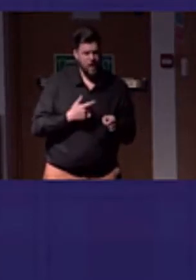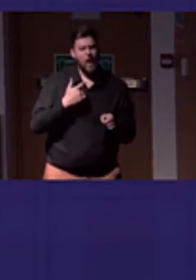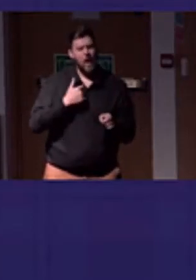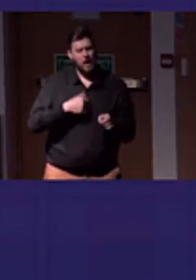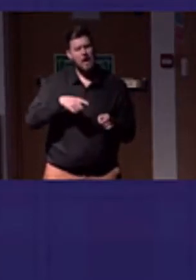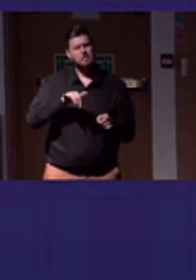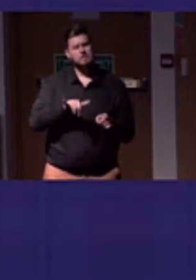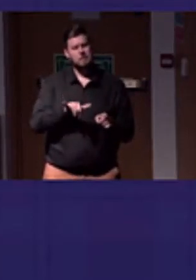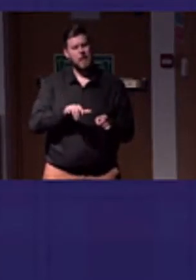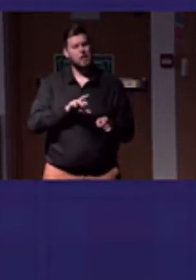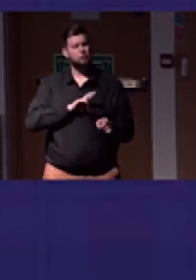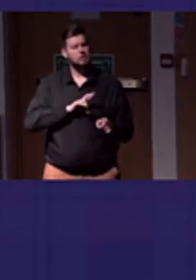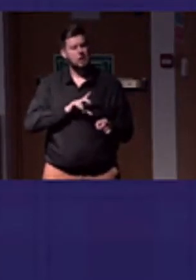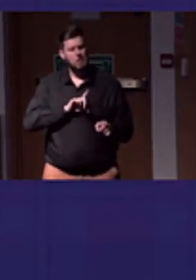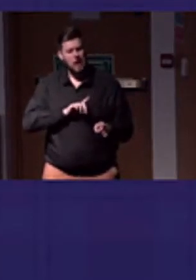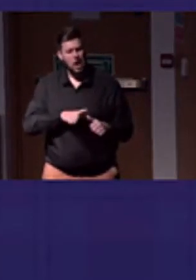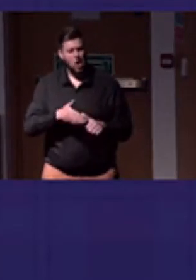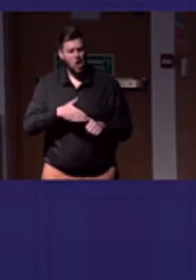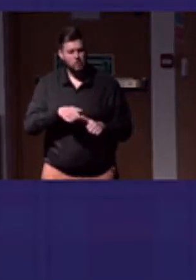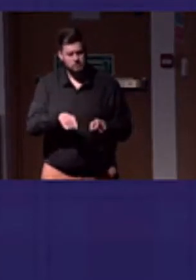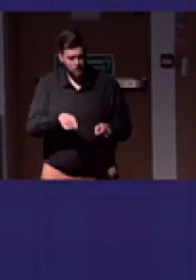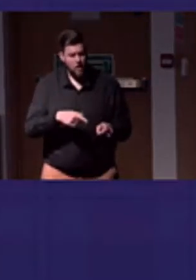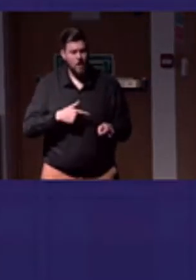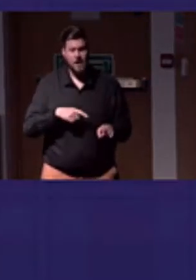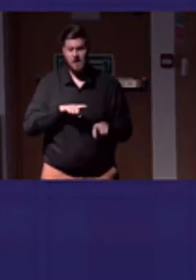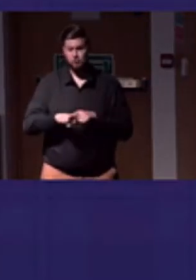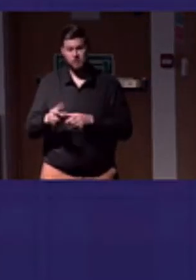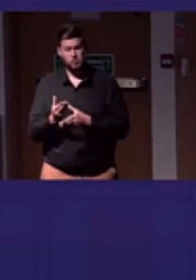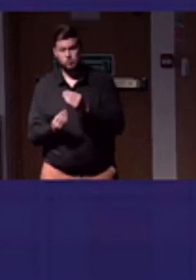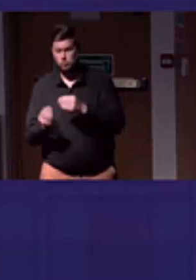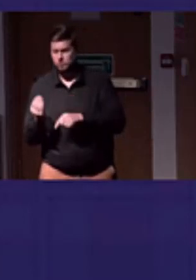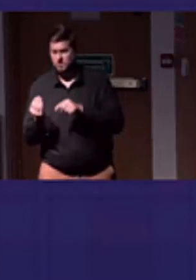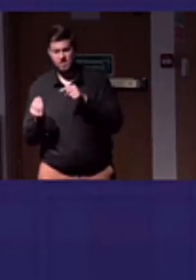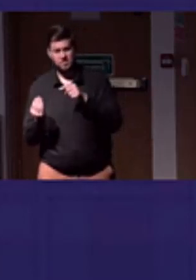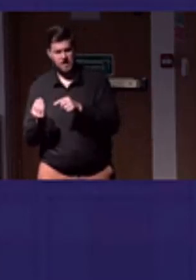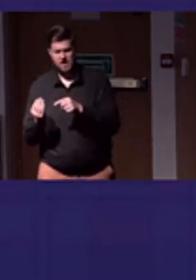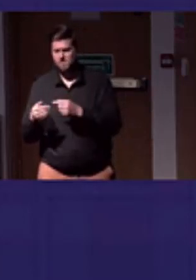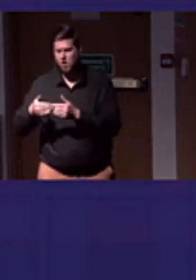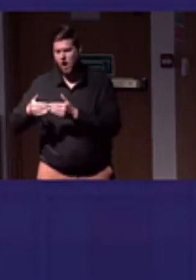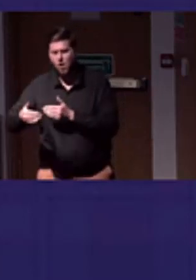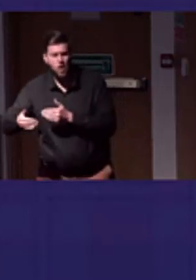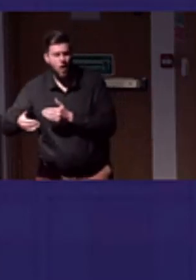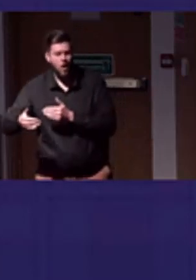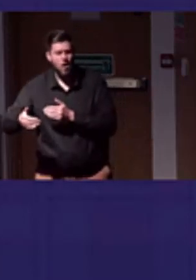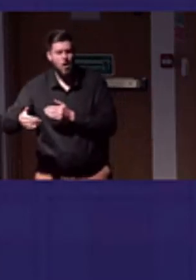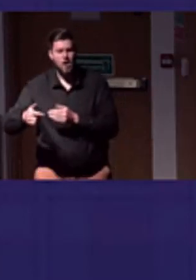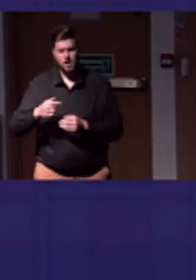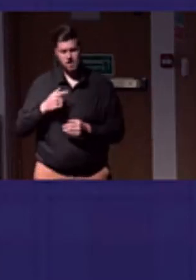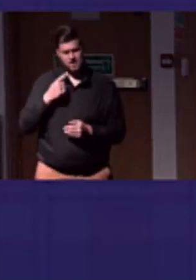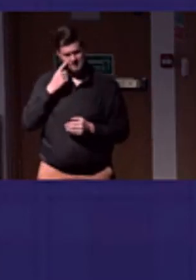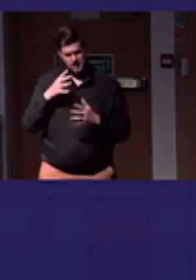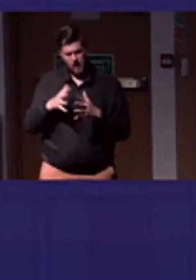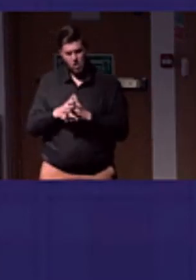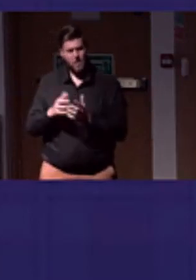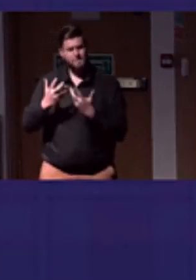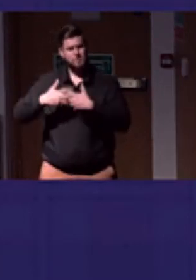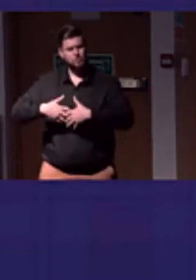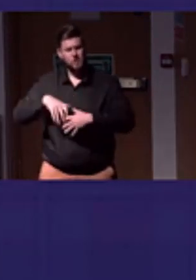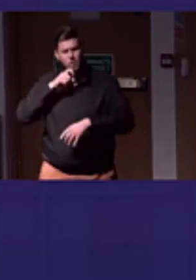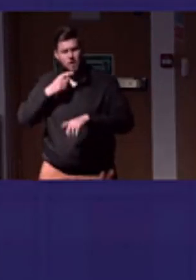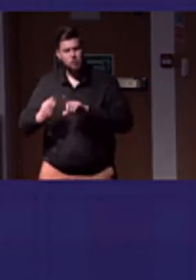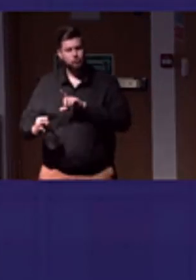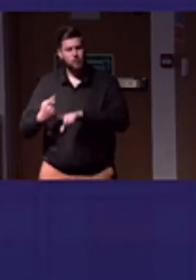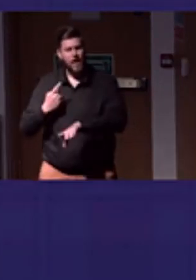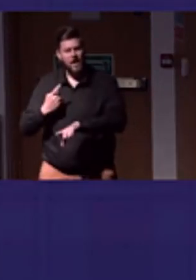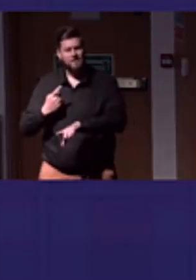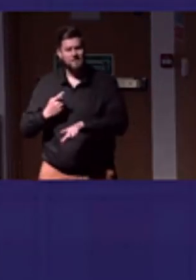reason. I'm going to implement this solution for this much time and see how the machine reacts. Debug